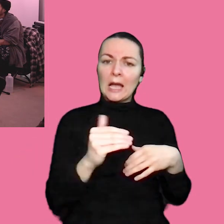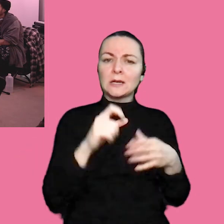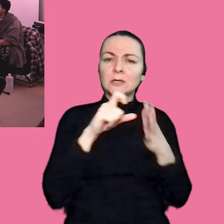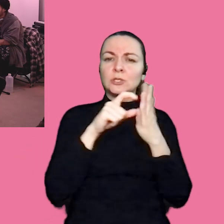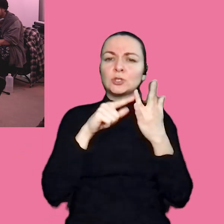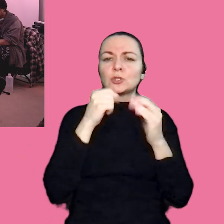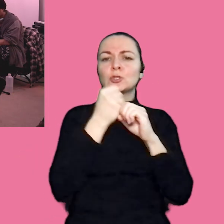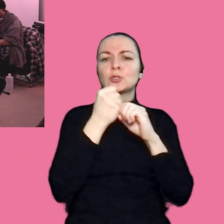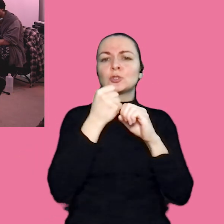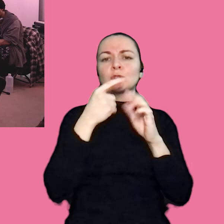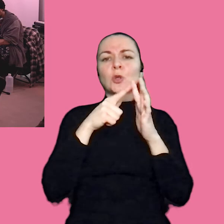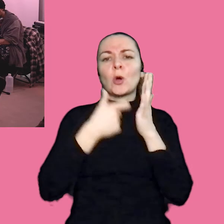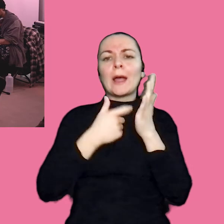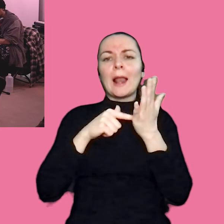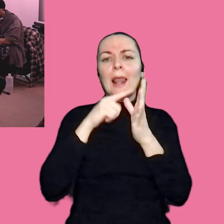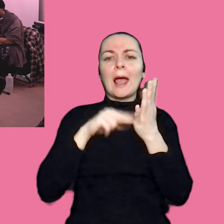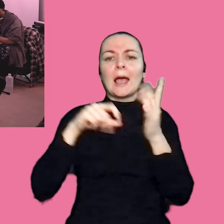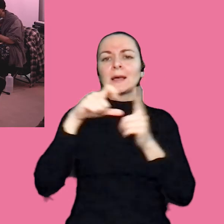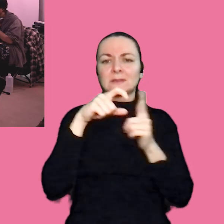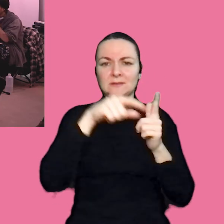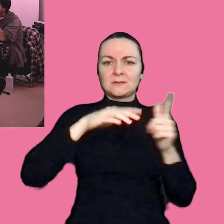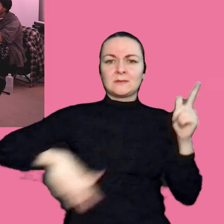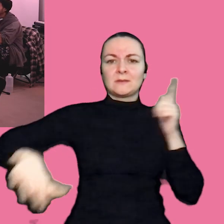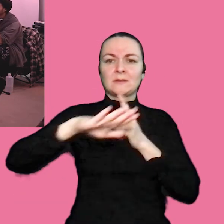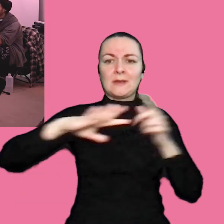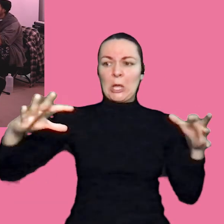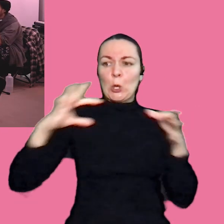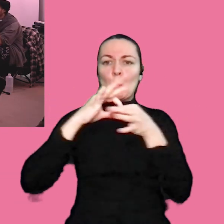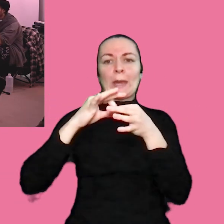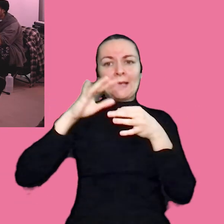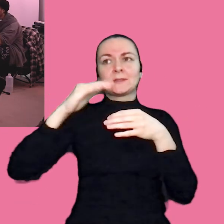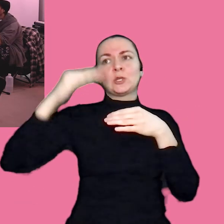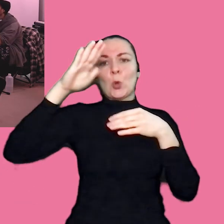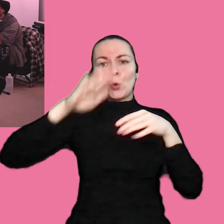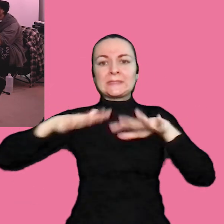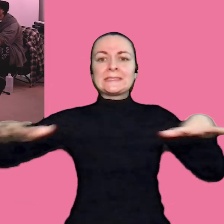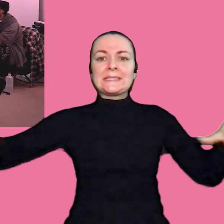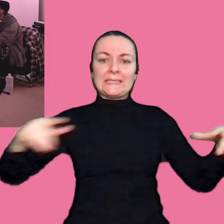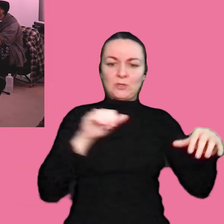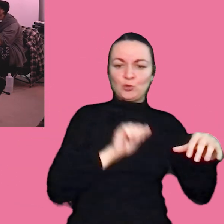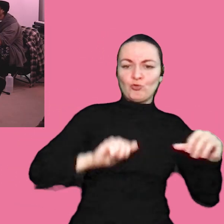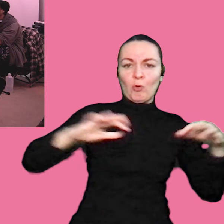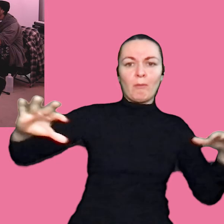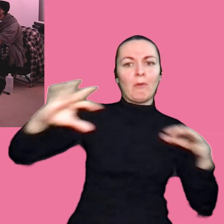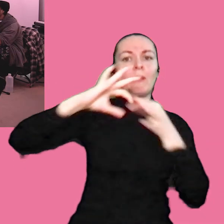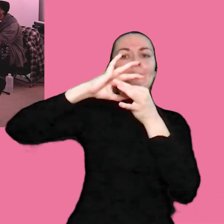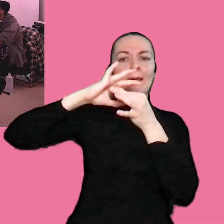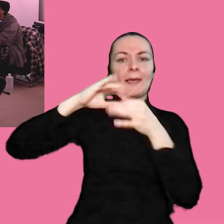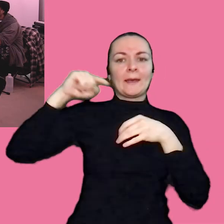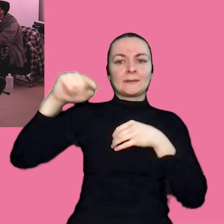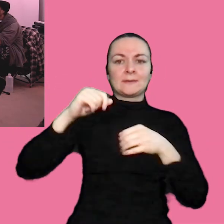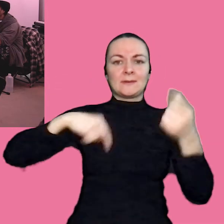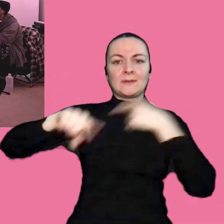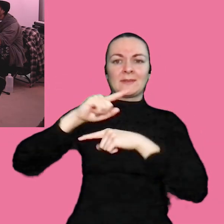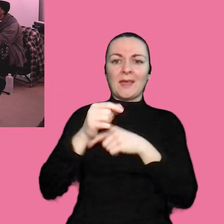archaeology done around Doggerland, which is the strait of land that used to connect, the North Sea, to Europe, and all of the finds that